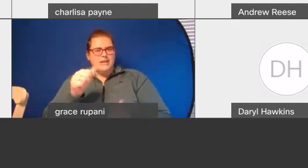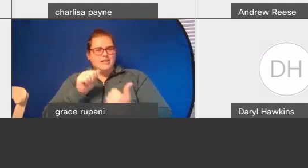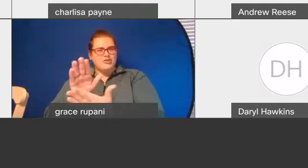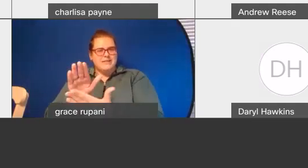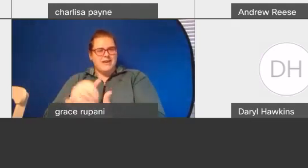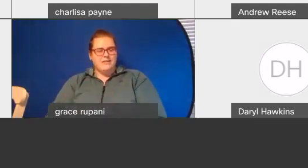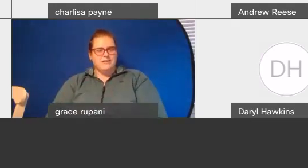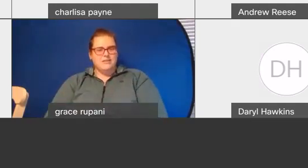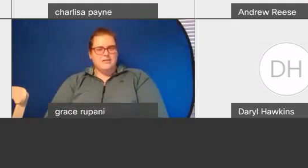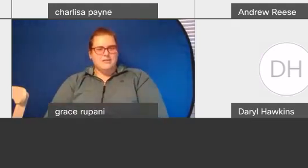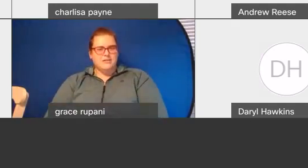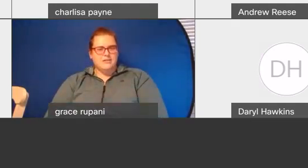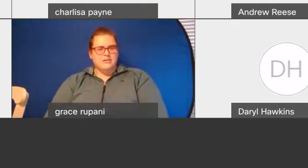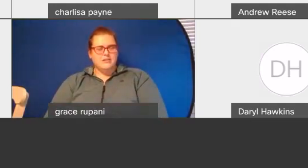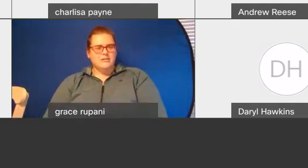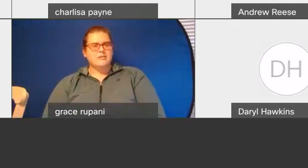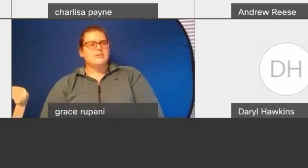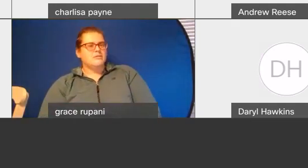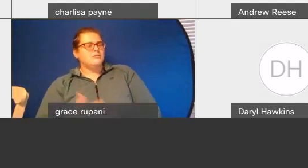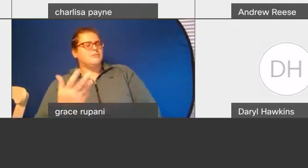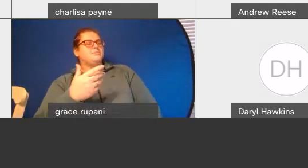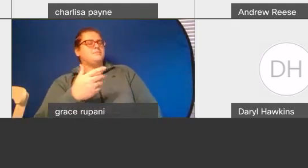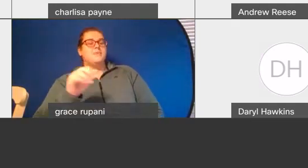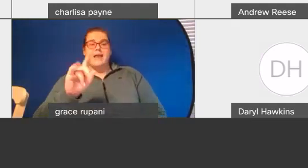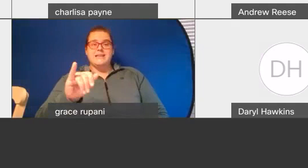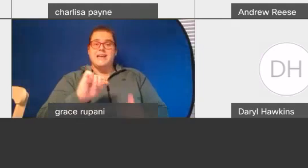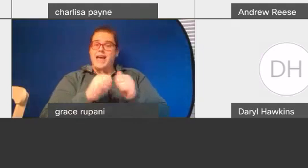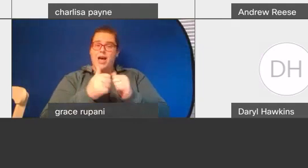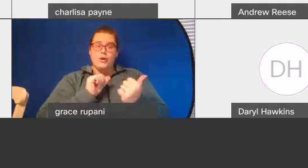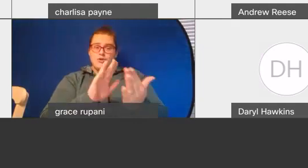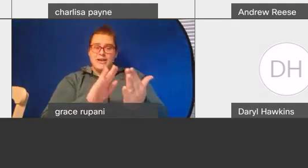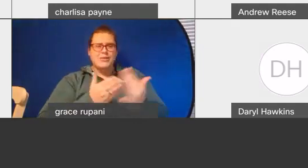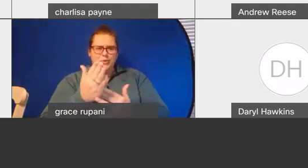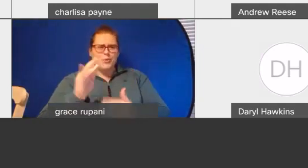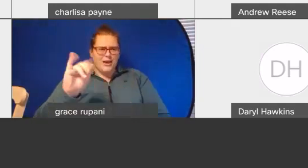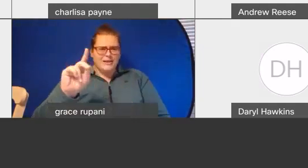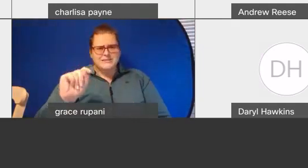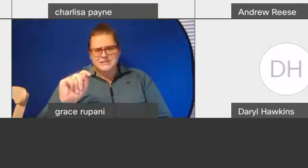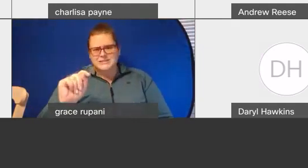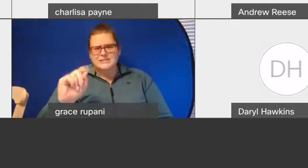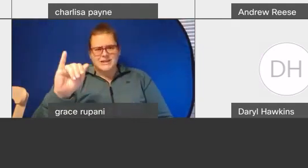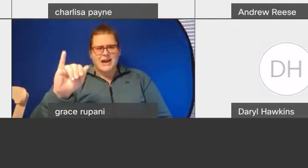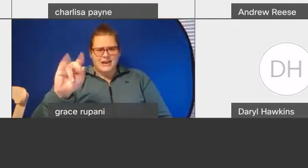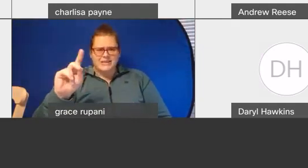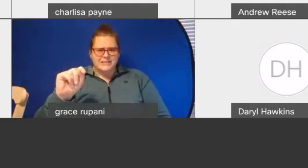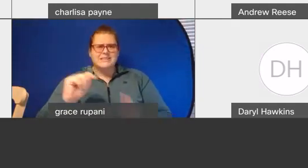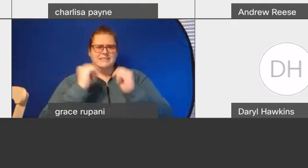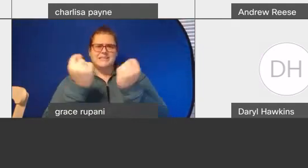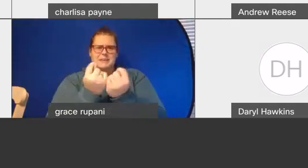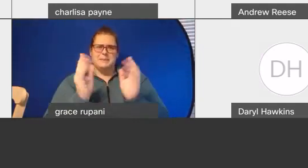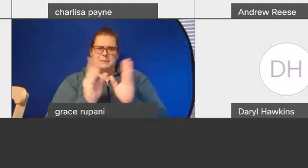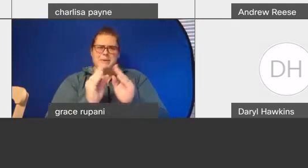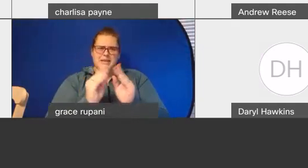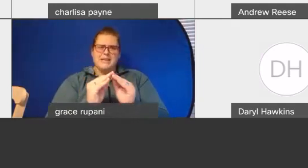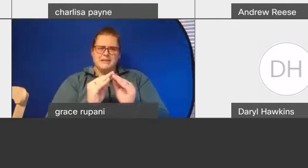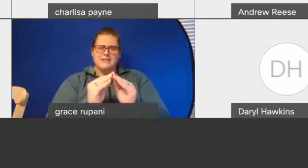The way it's being addressed is through the IDT, the interdisciplinary team meeting, to discuss,